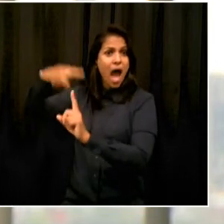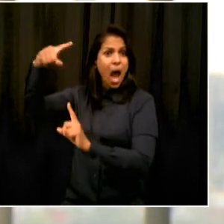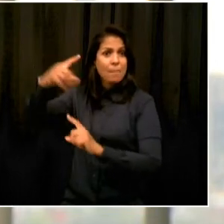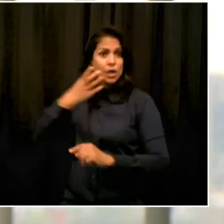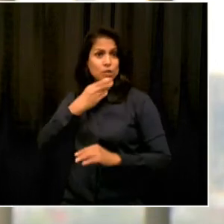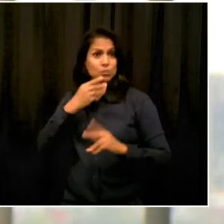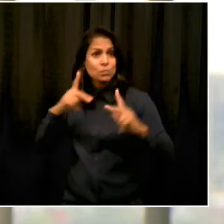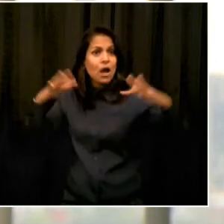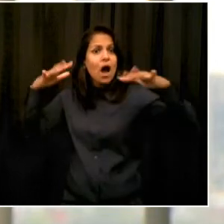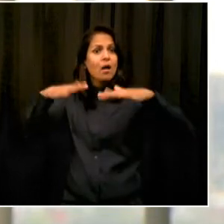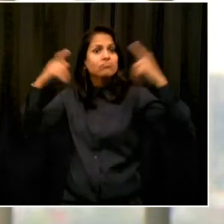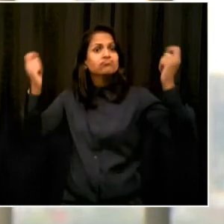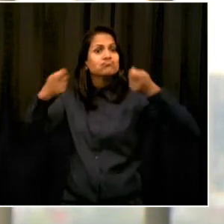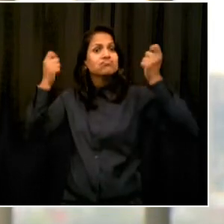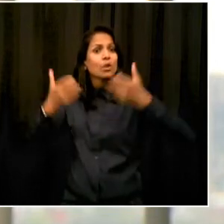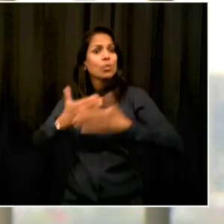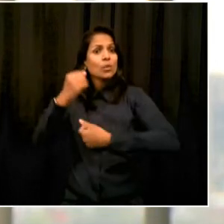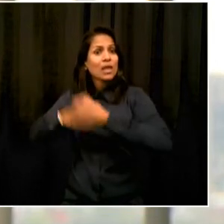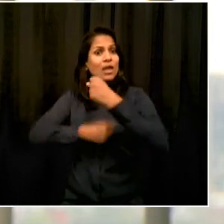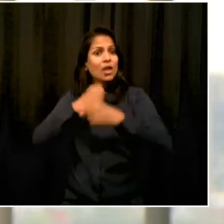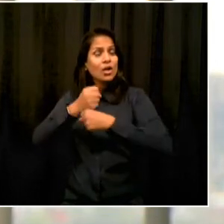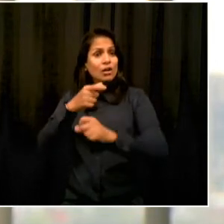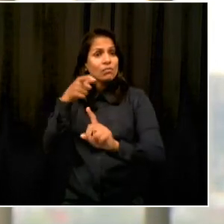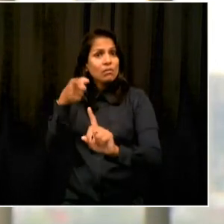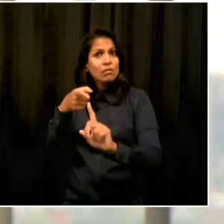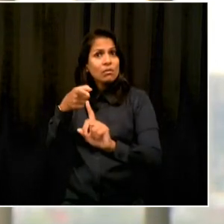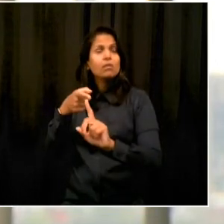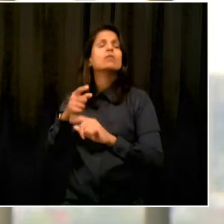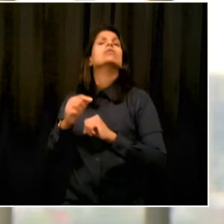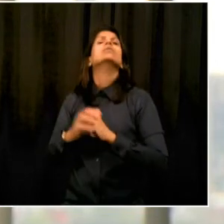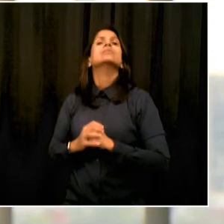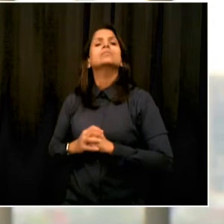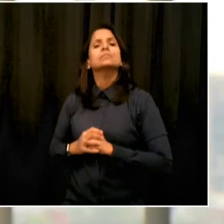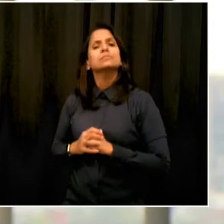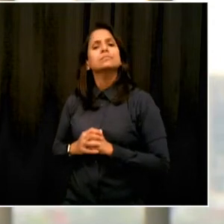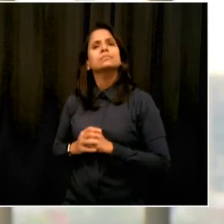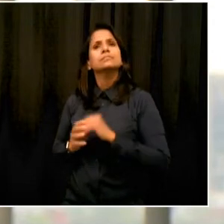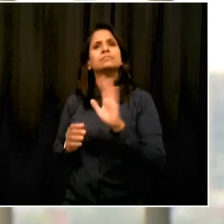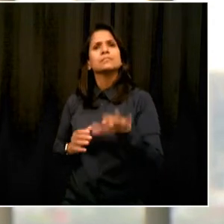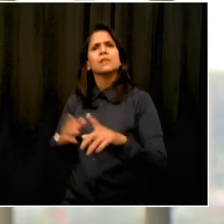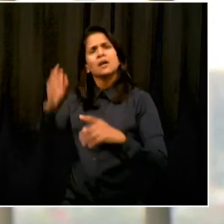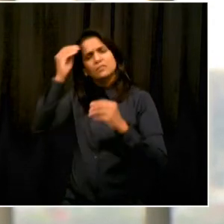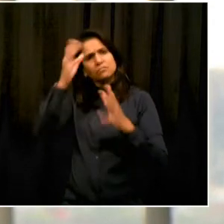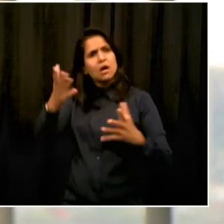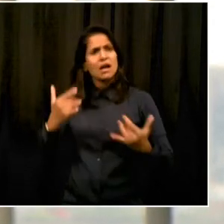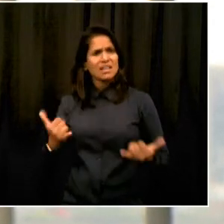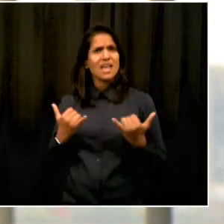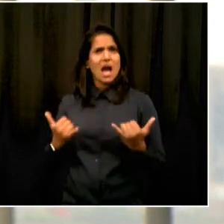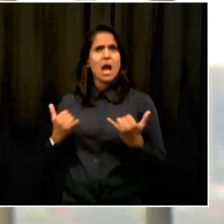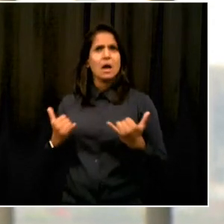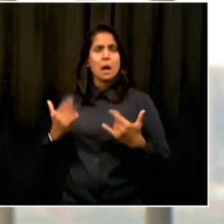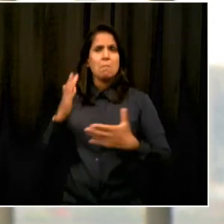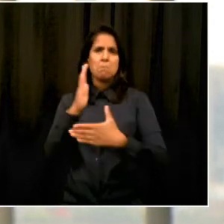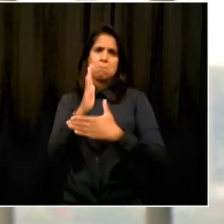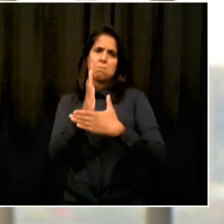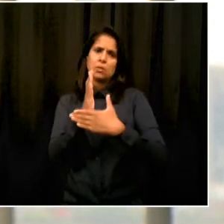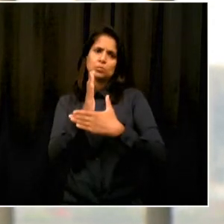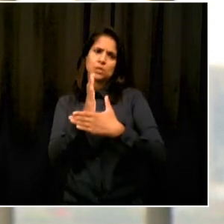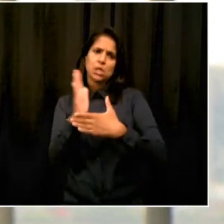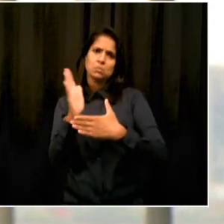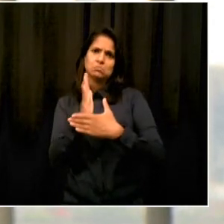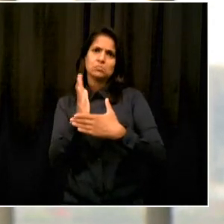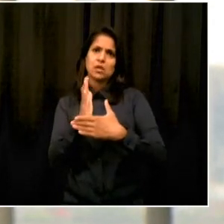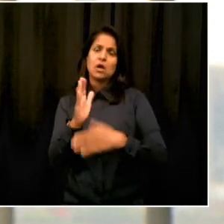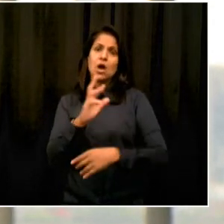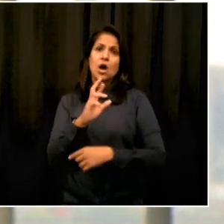Between Rosh Hashanah and Yom Kippur, there are not a lot of celebrations, right? This is for us Jews a time of